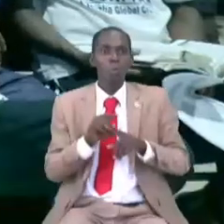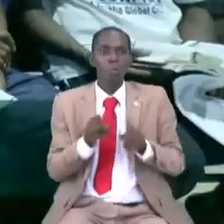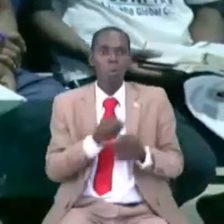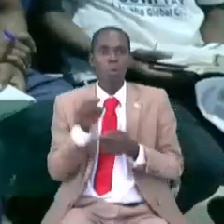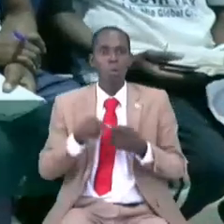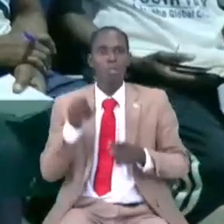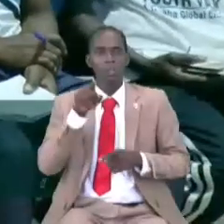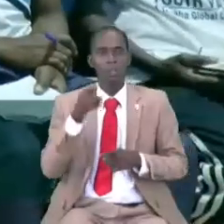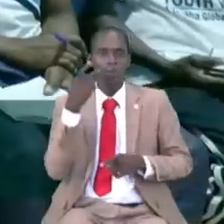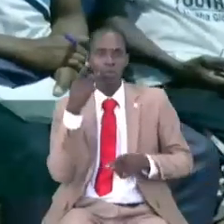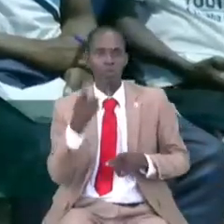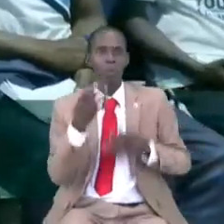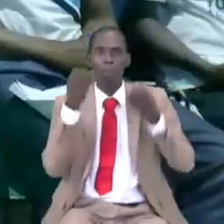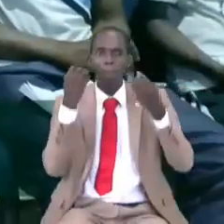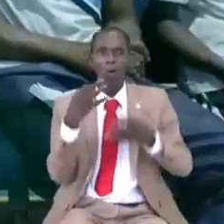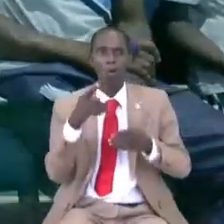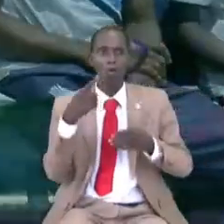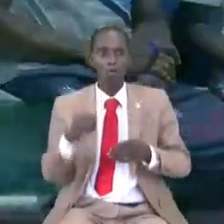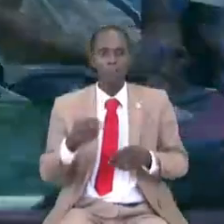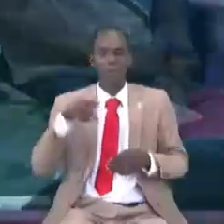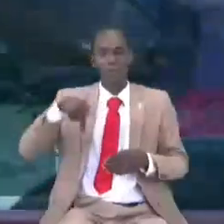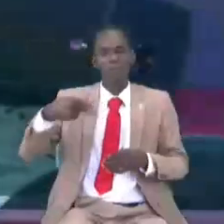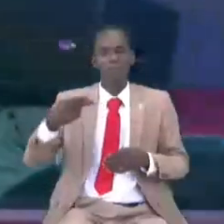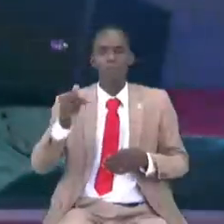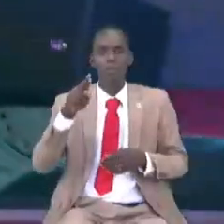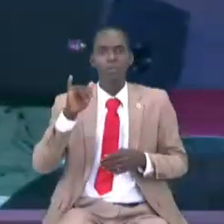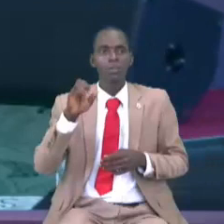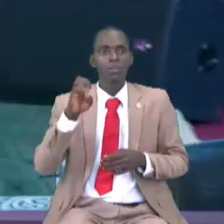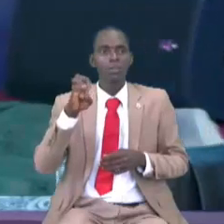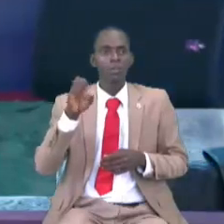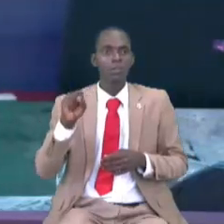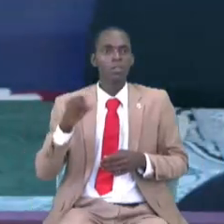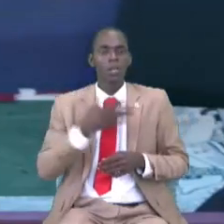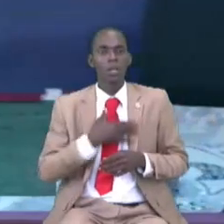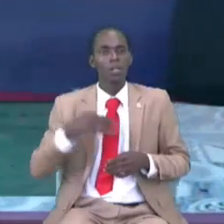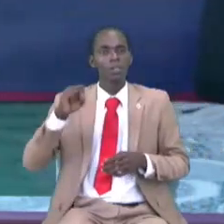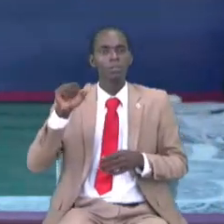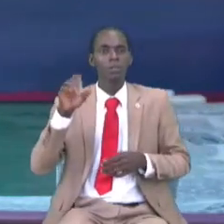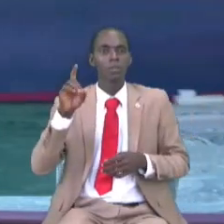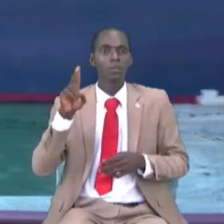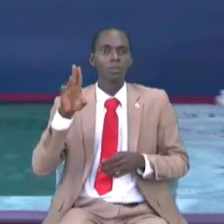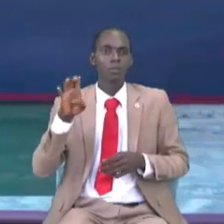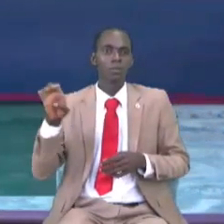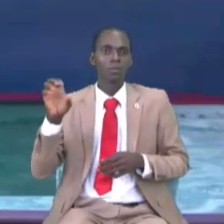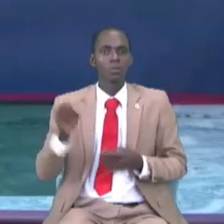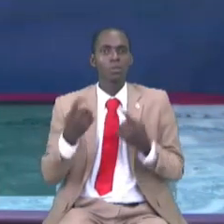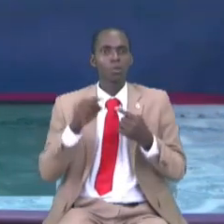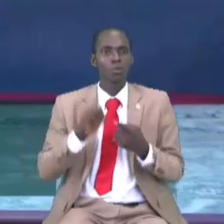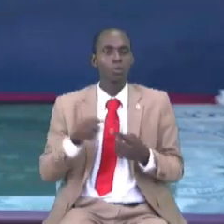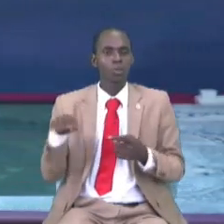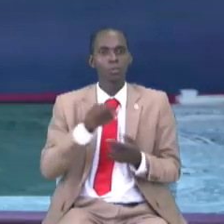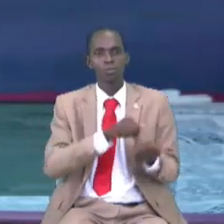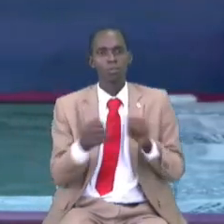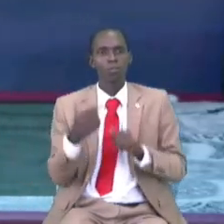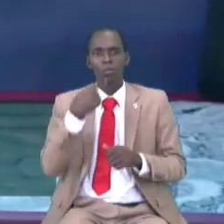he said unto them, O generation of vipers, who has warned you to flee from the